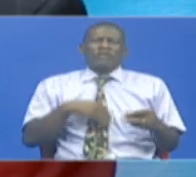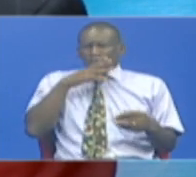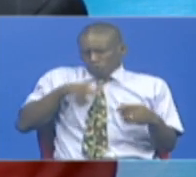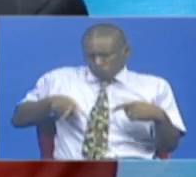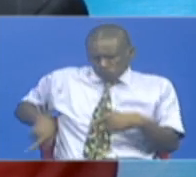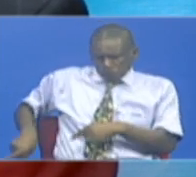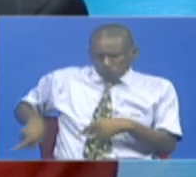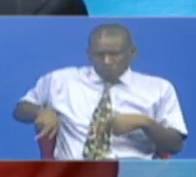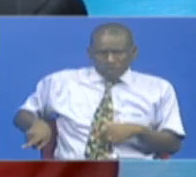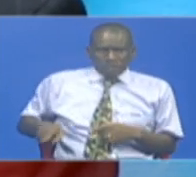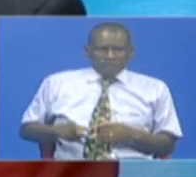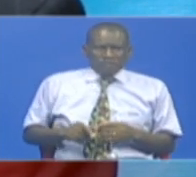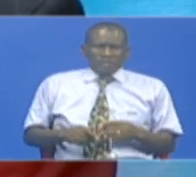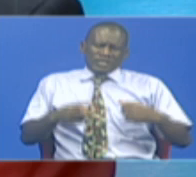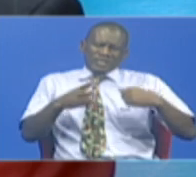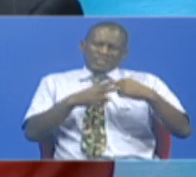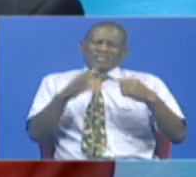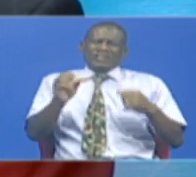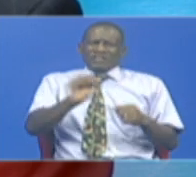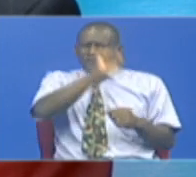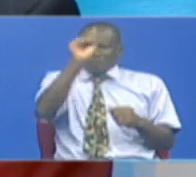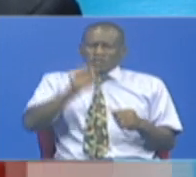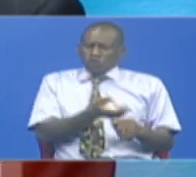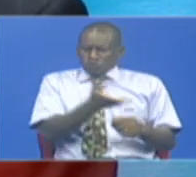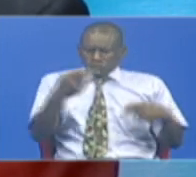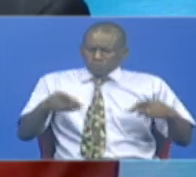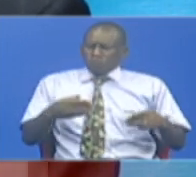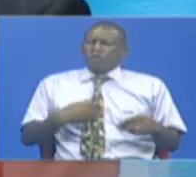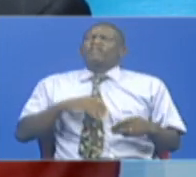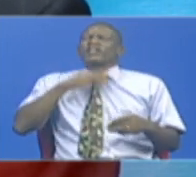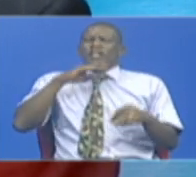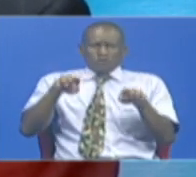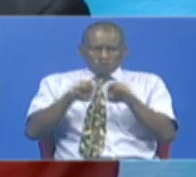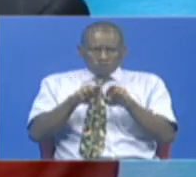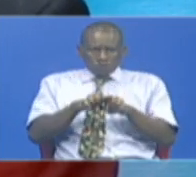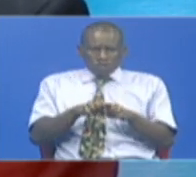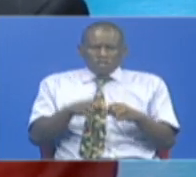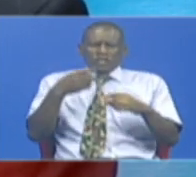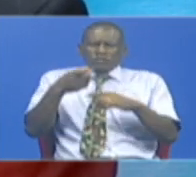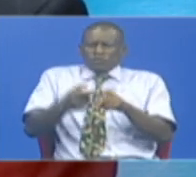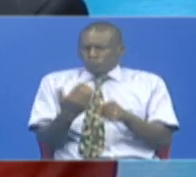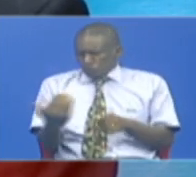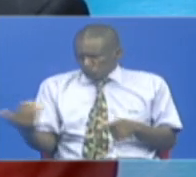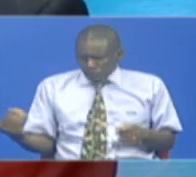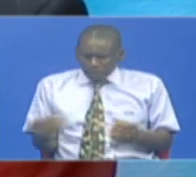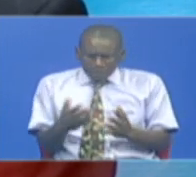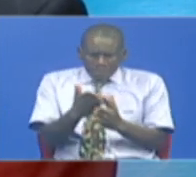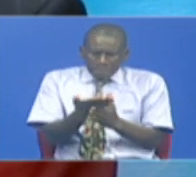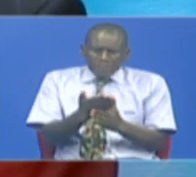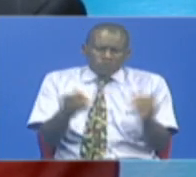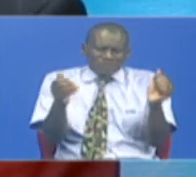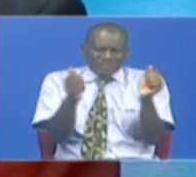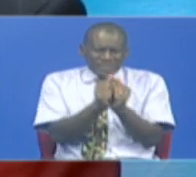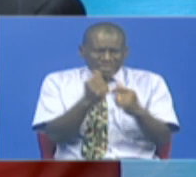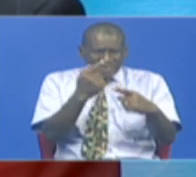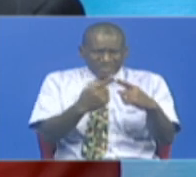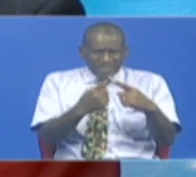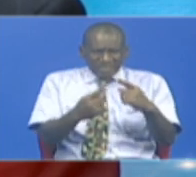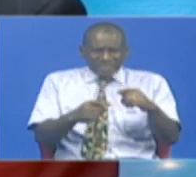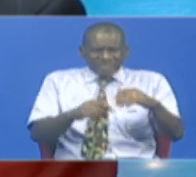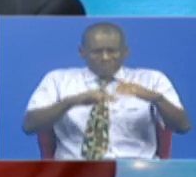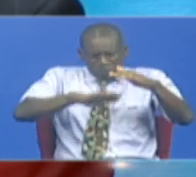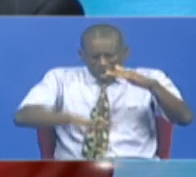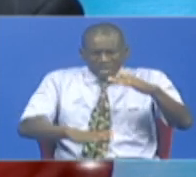and sadly, 70% of the deaths too, have been among children aged 10 years and